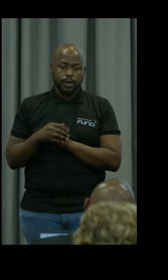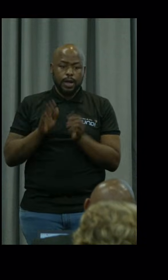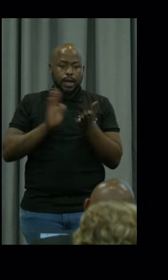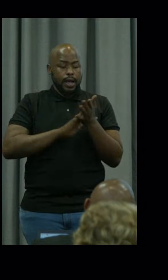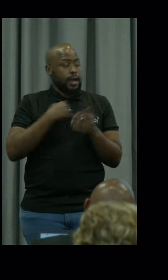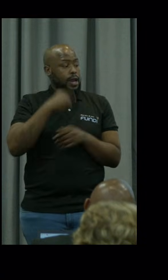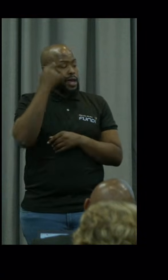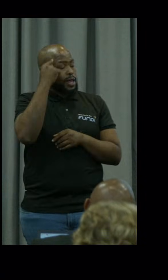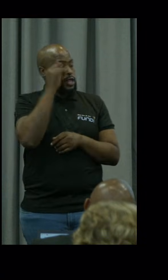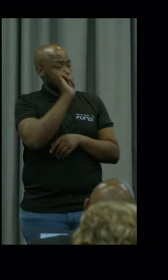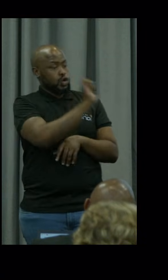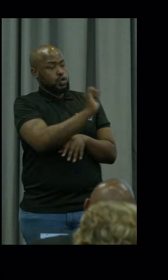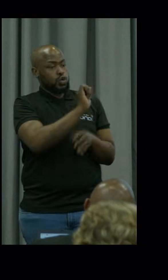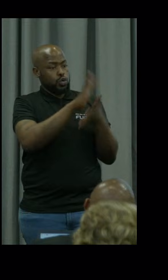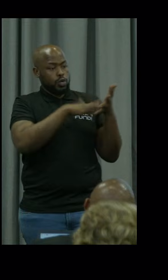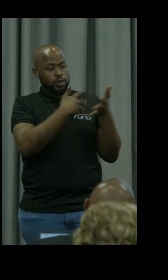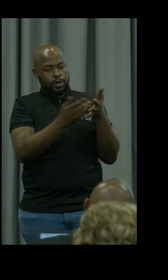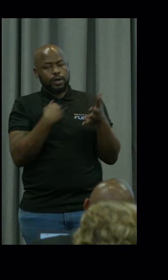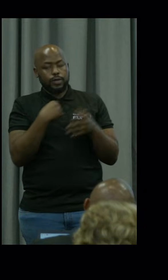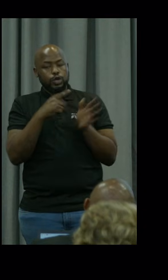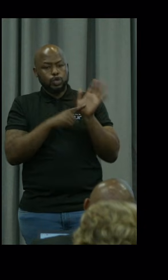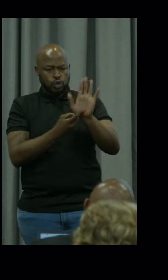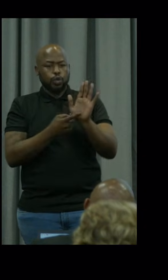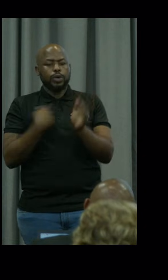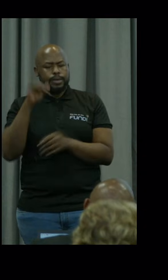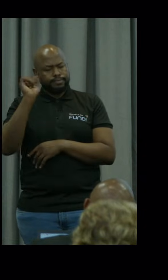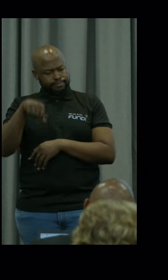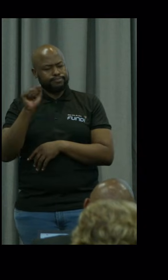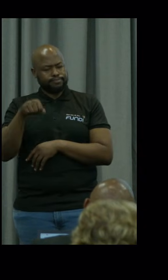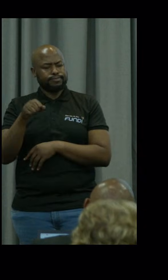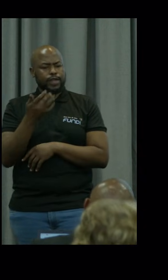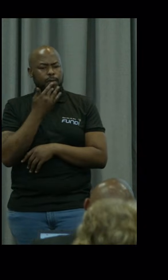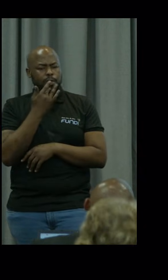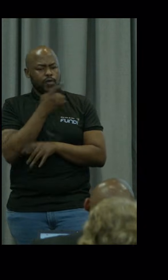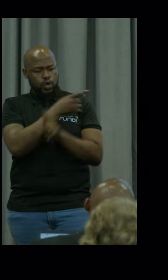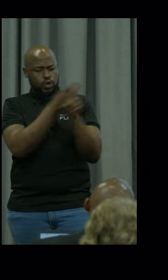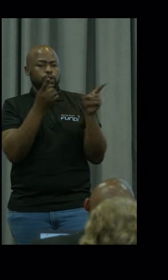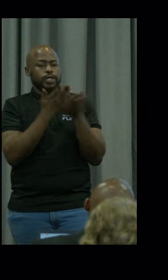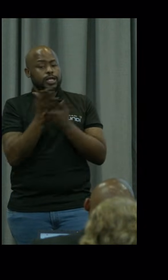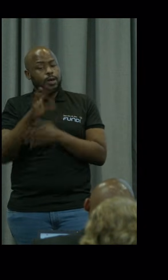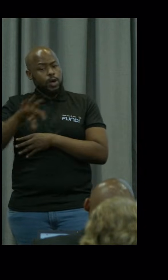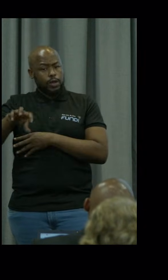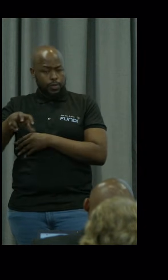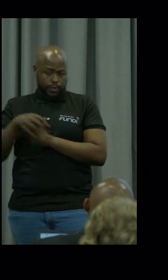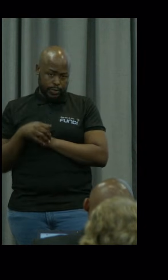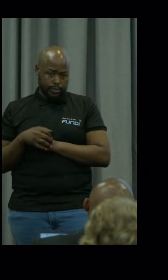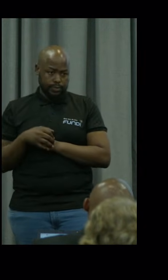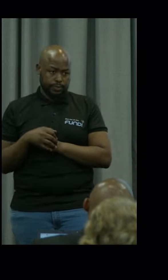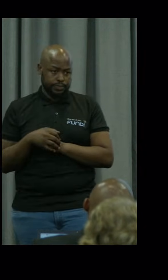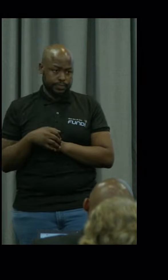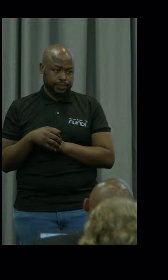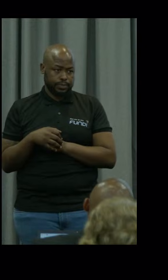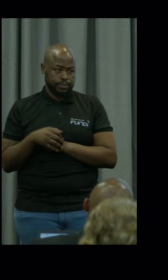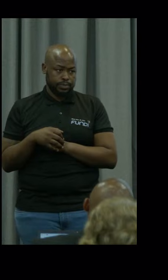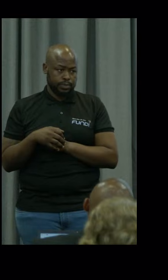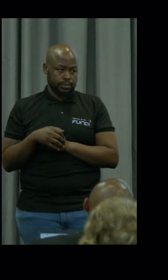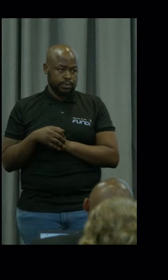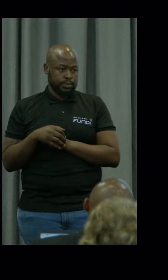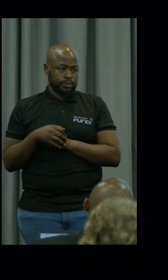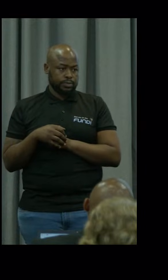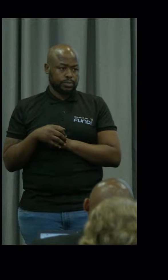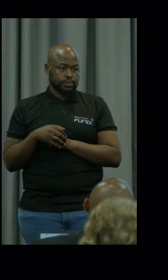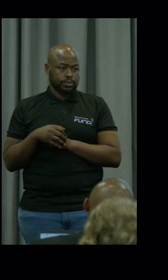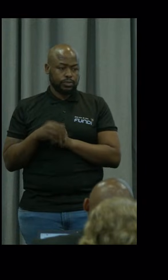graphs were showing, yes, they are favored, especially in some of our provinces. And and through